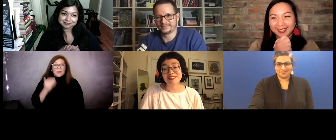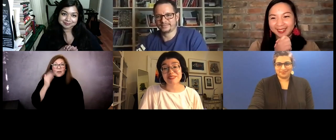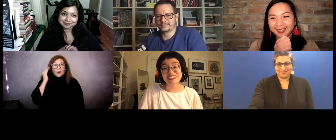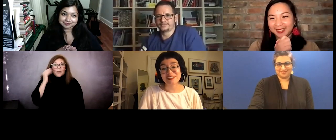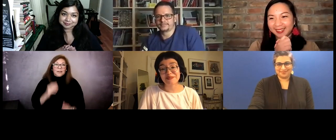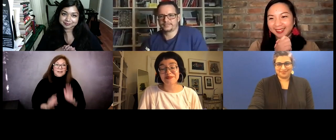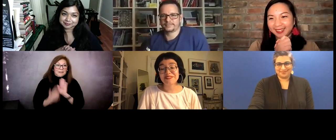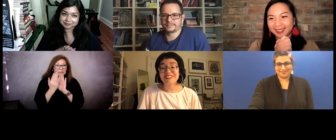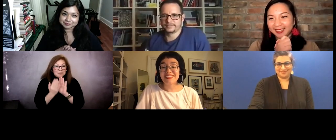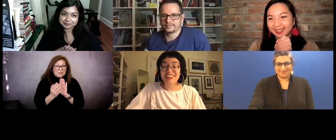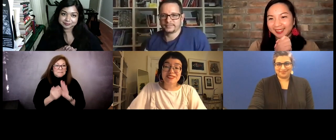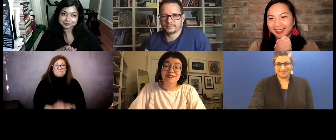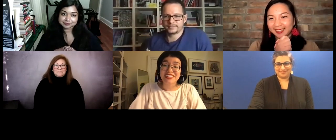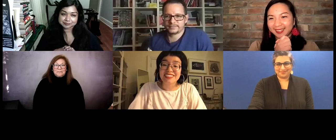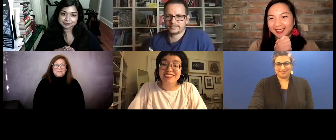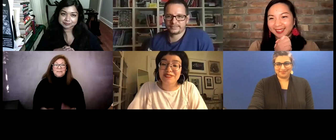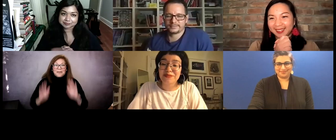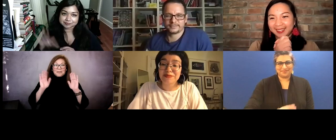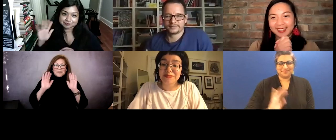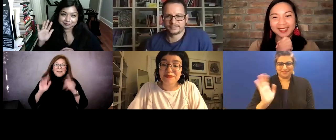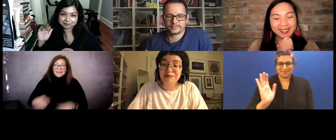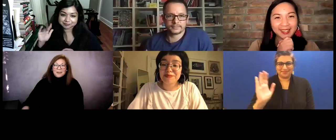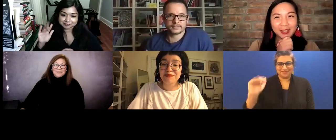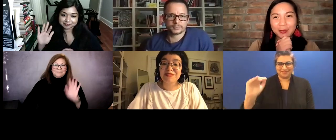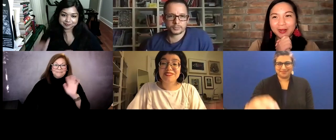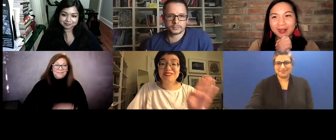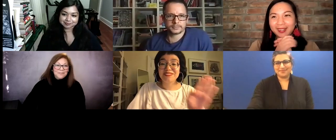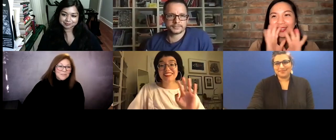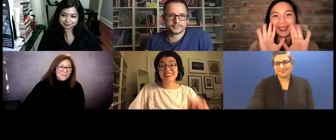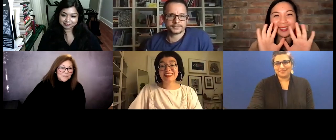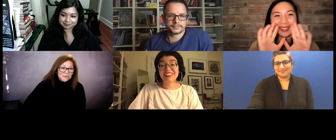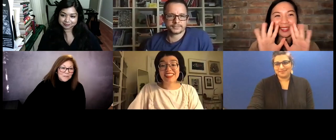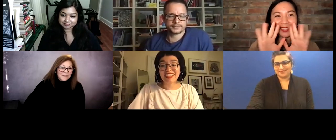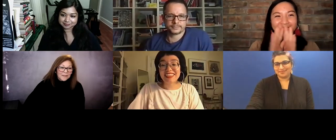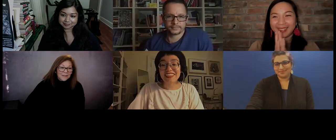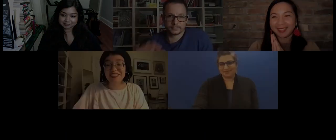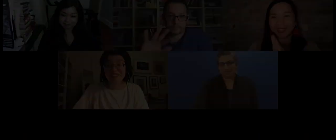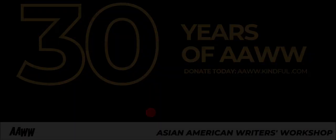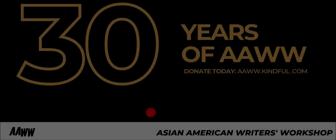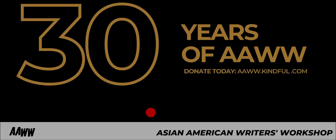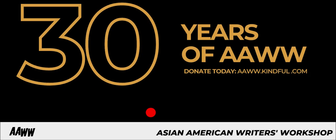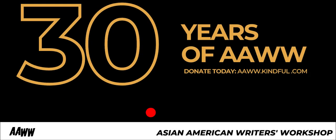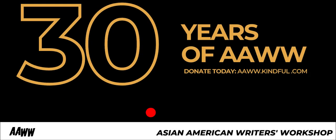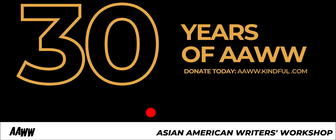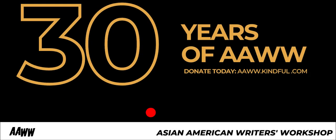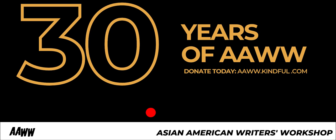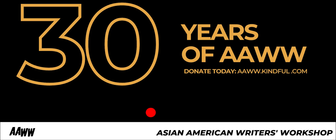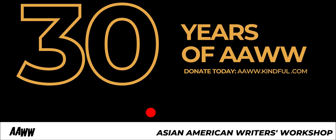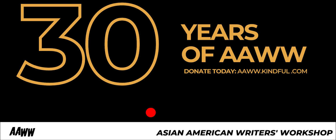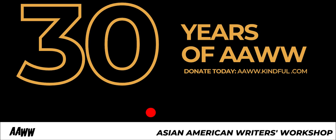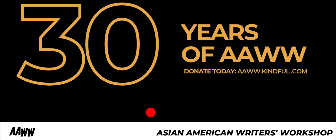person someday soon. Thank you so much. Thank you all. Thank you.